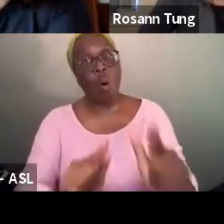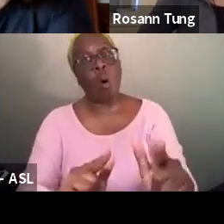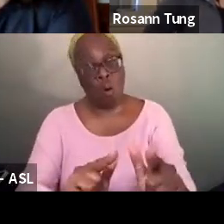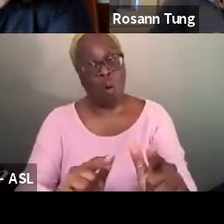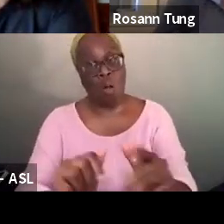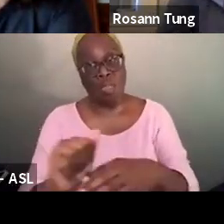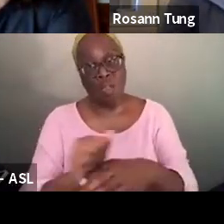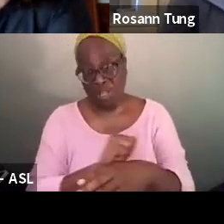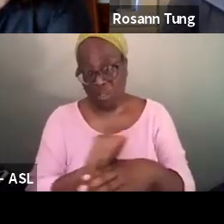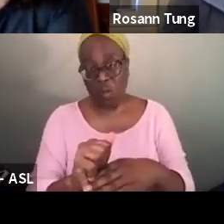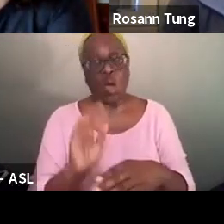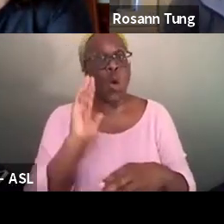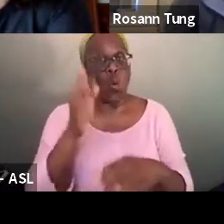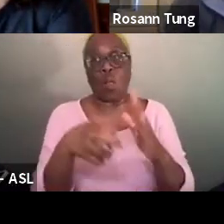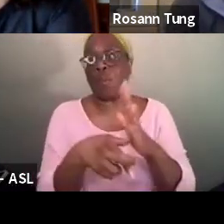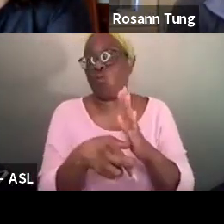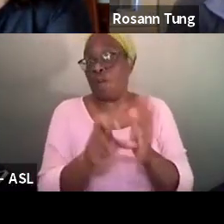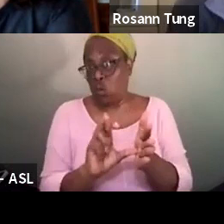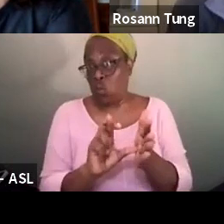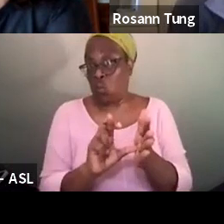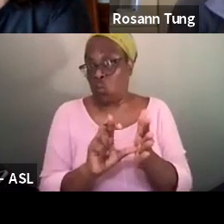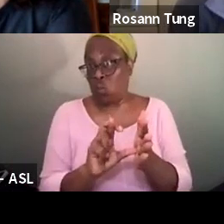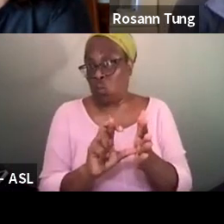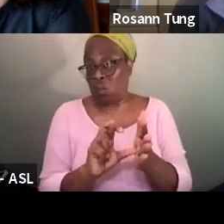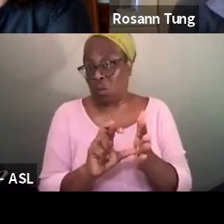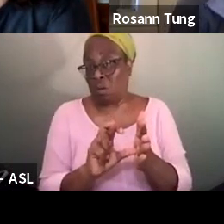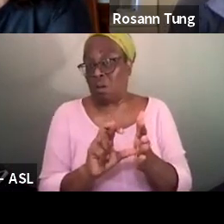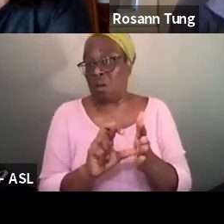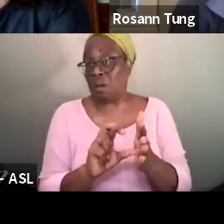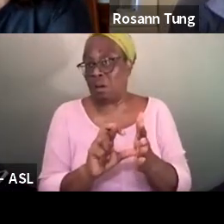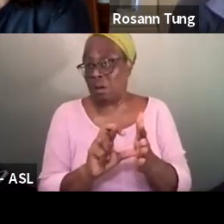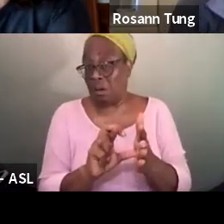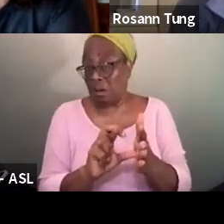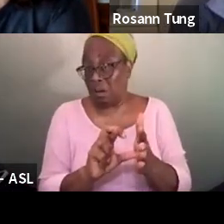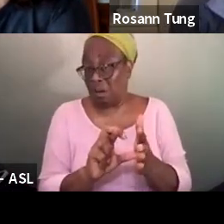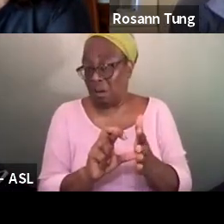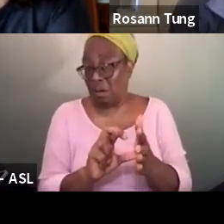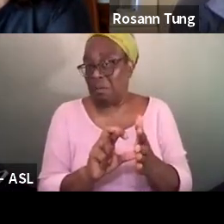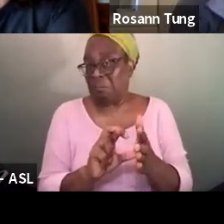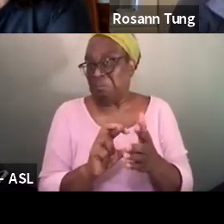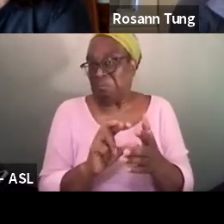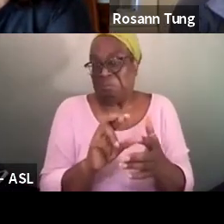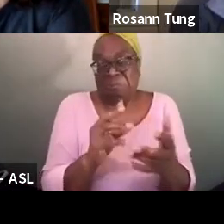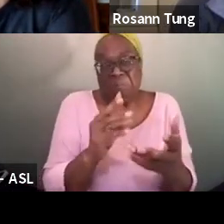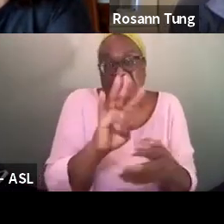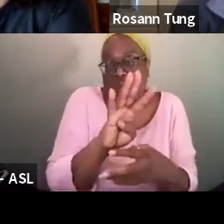practices will be reviewed in either a 4 or 5 year period.